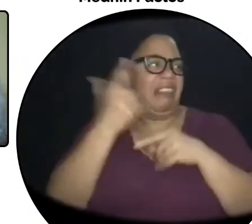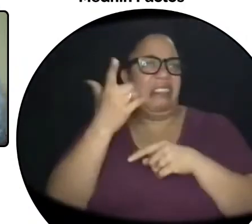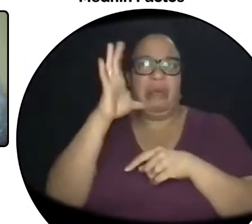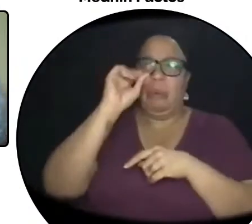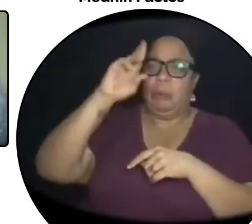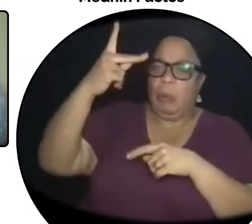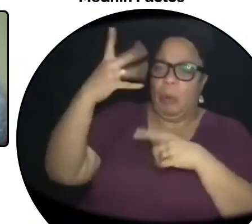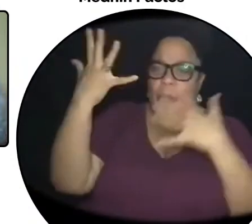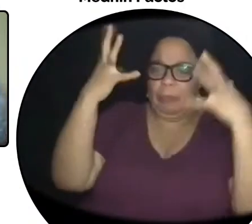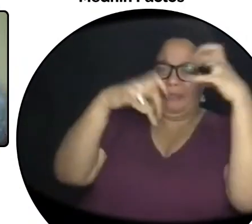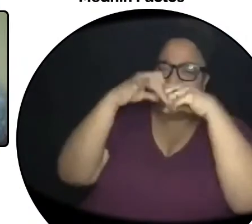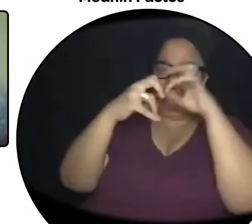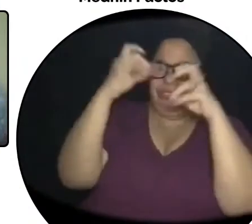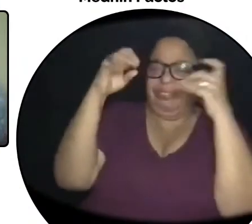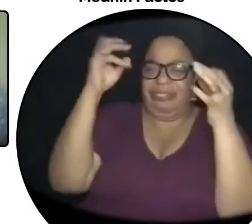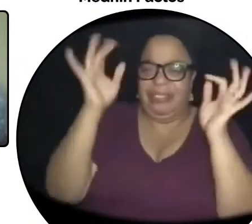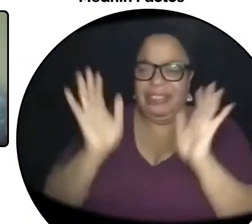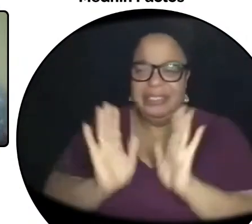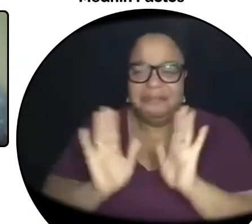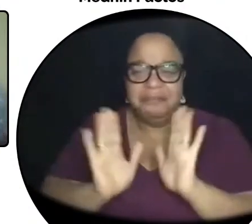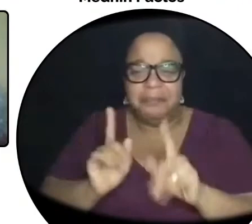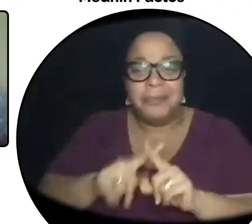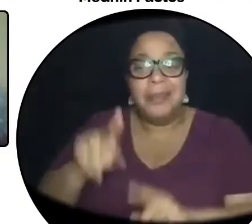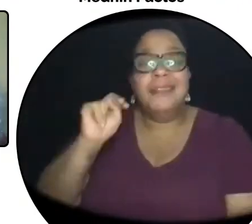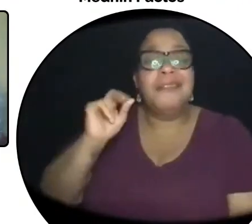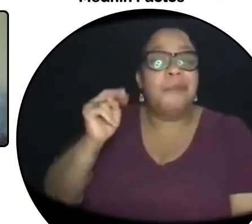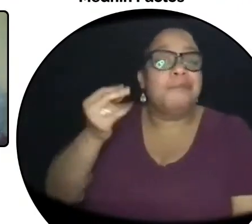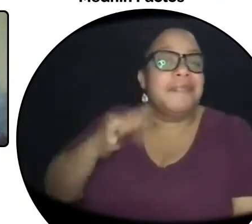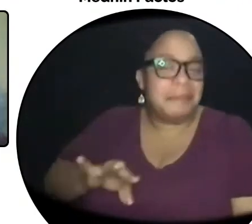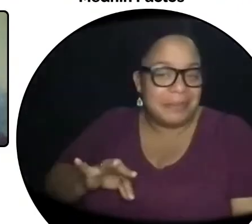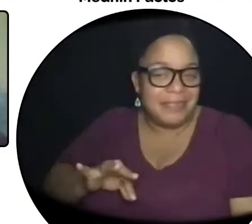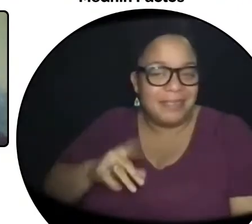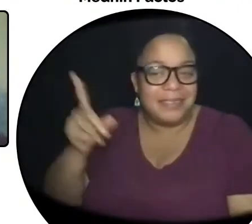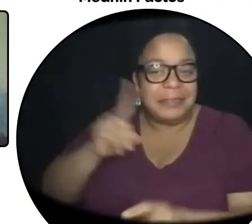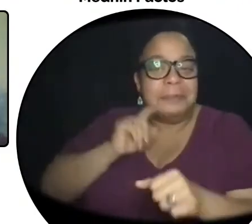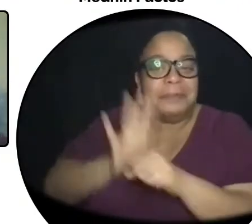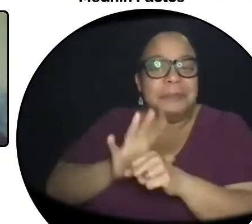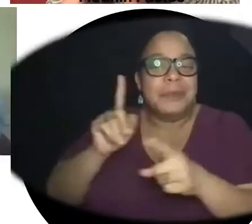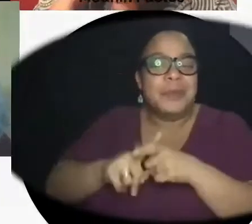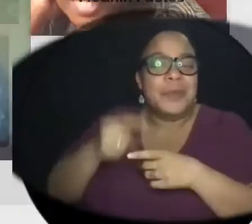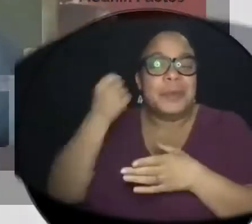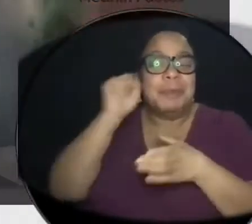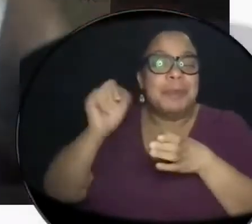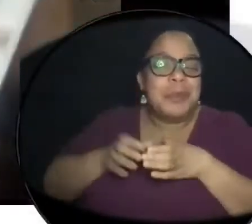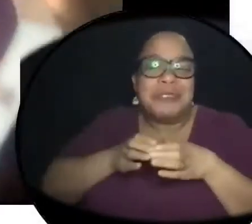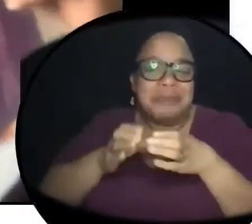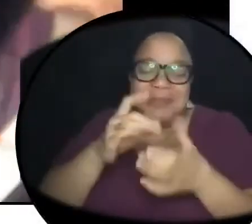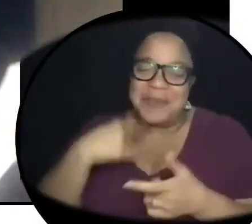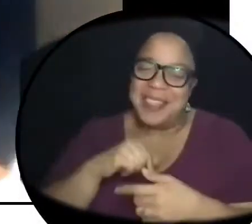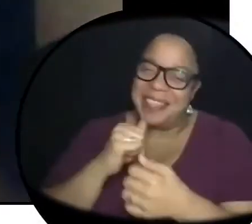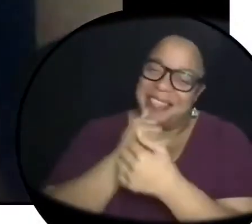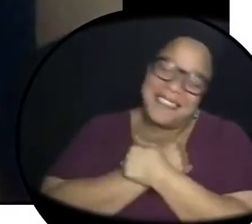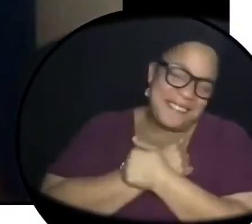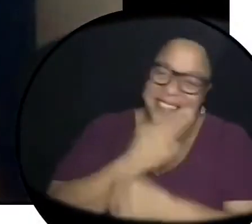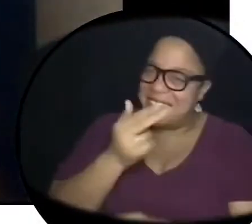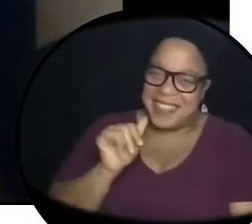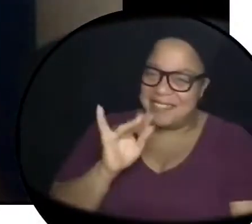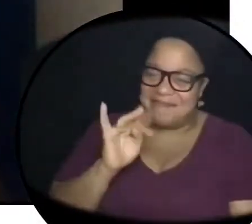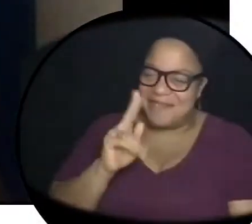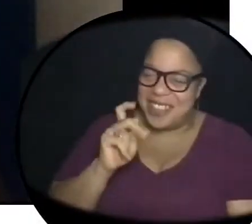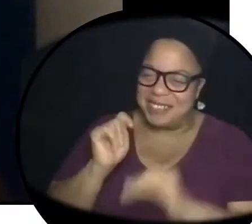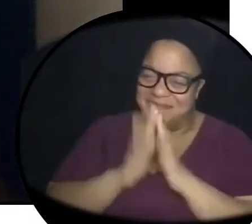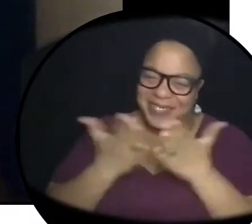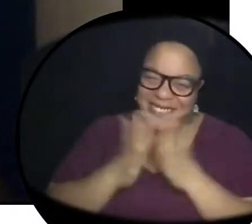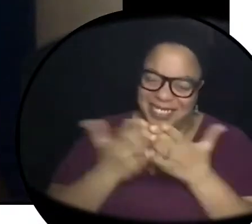the institutions of learning, this book, In Subordinate Spaces by Barbara Tollanson and George Lipsis, has